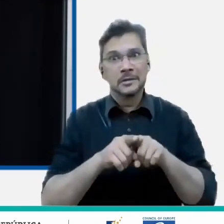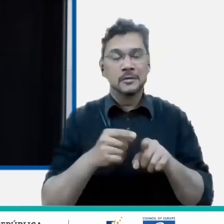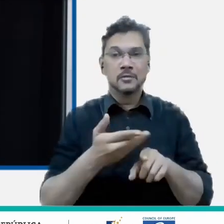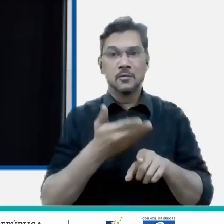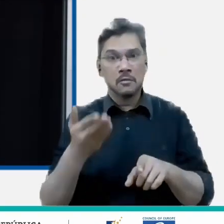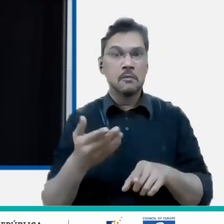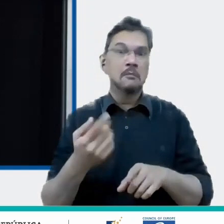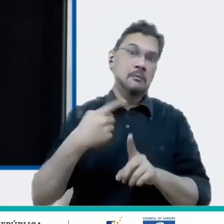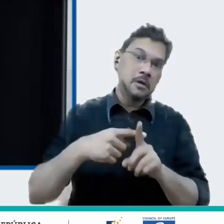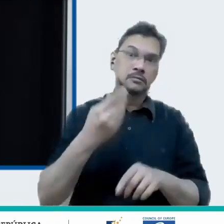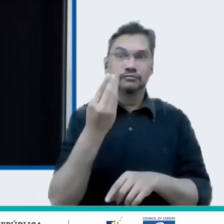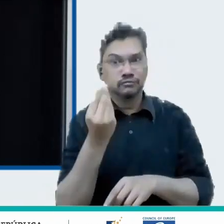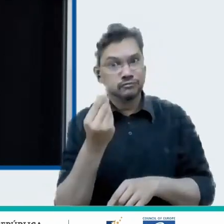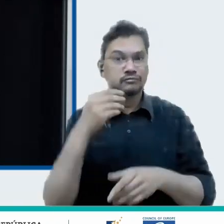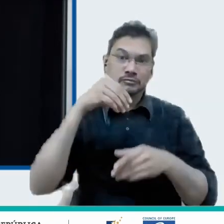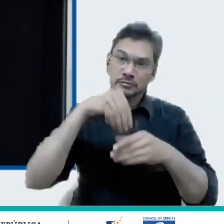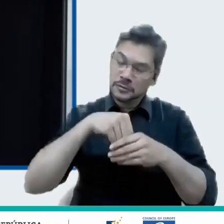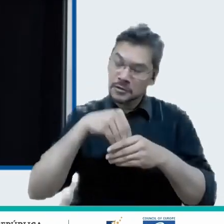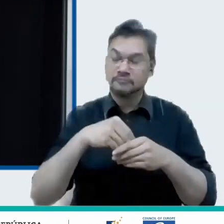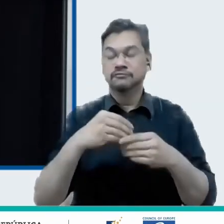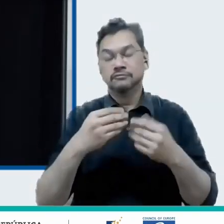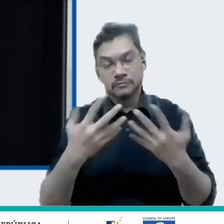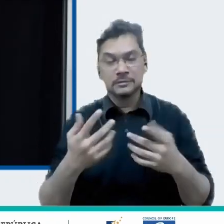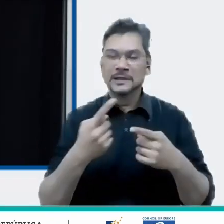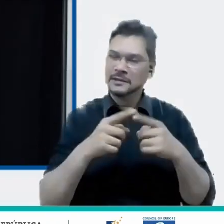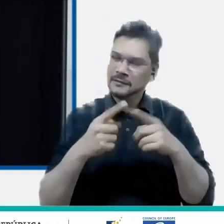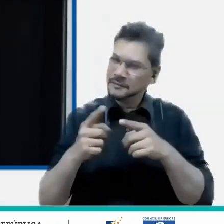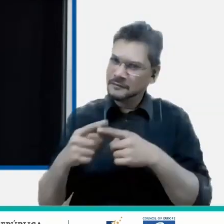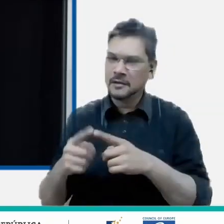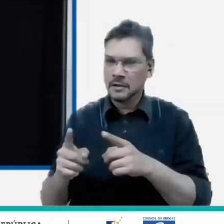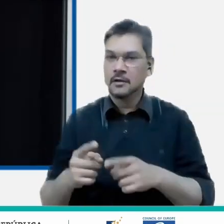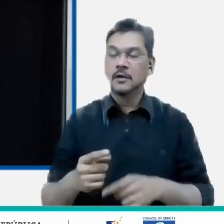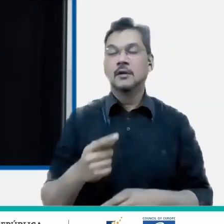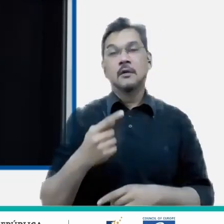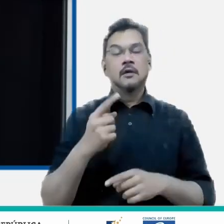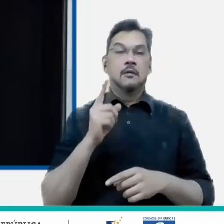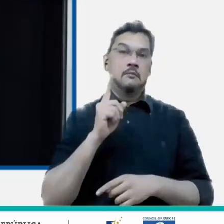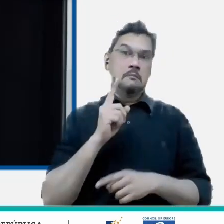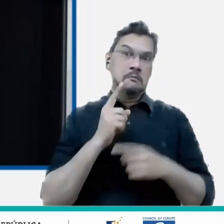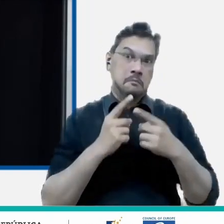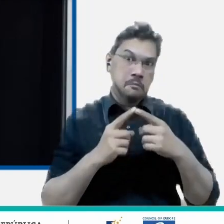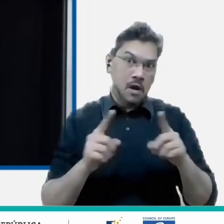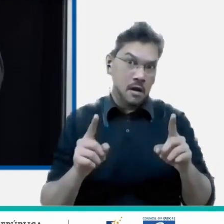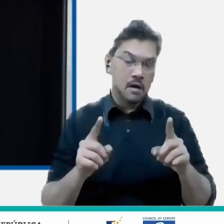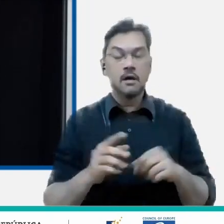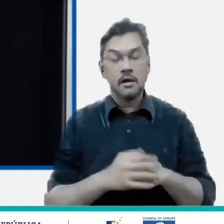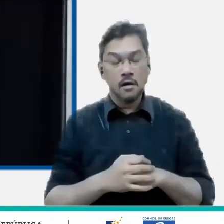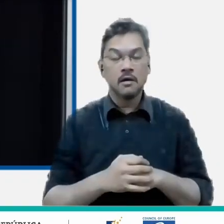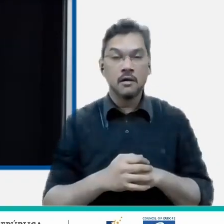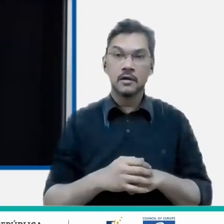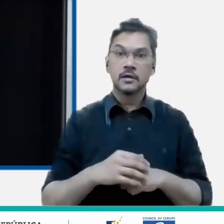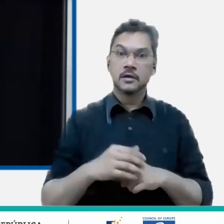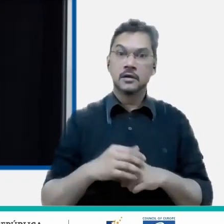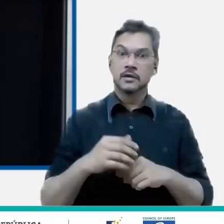But we also needed to put in place the building blocks to get those questions together and to